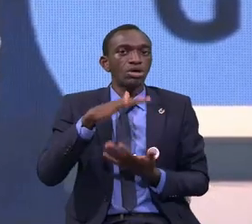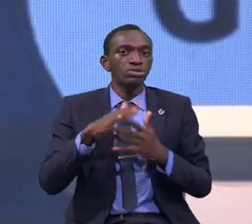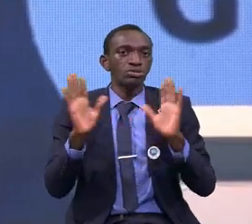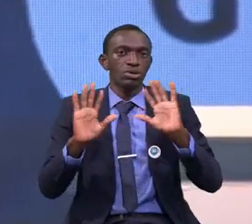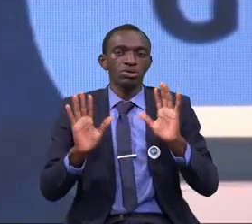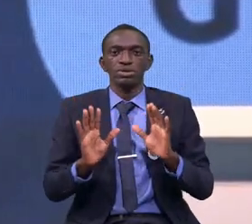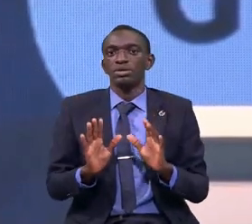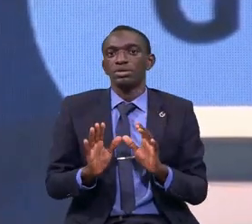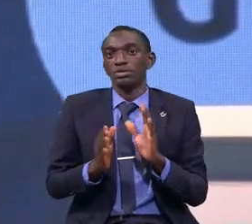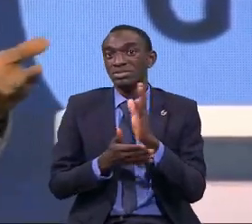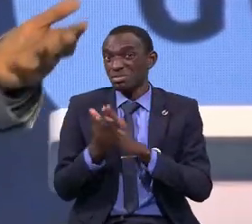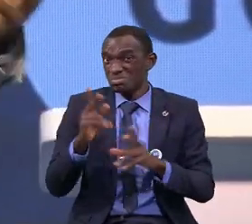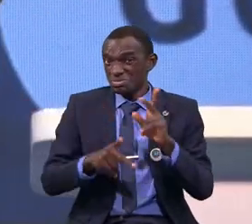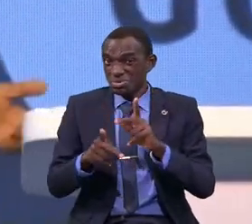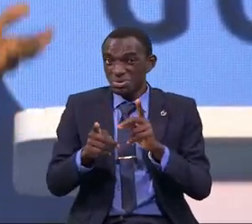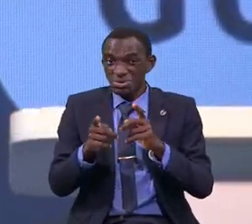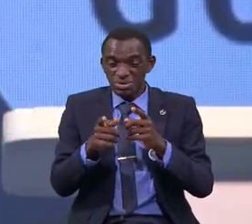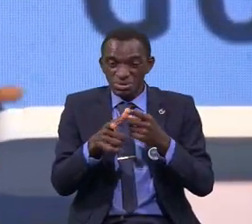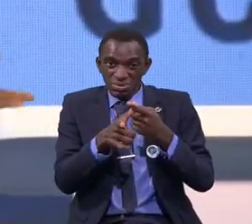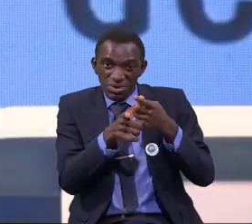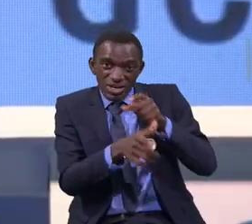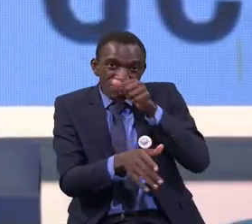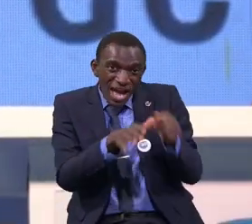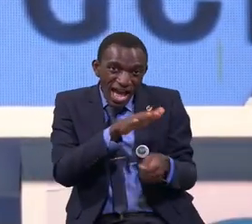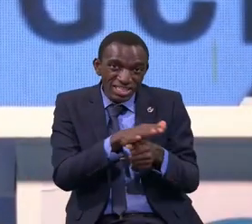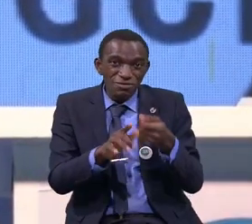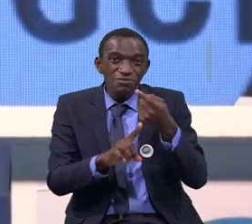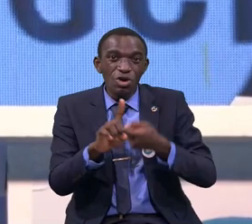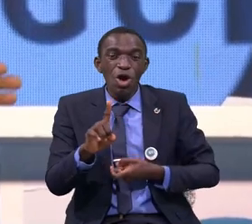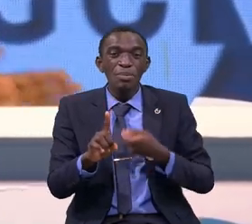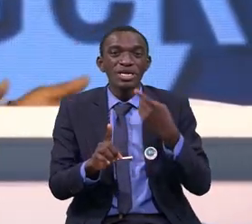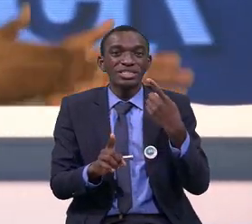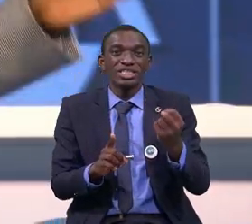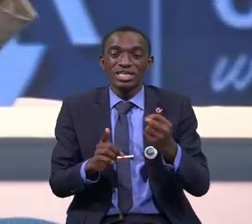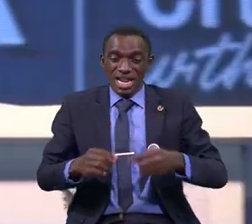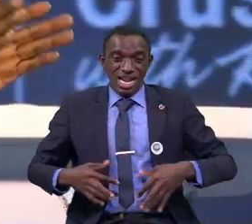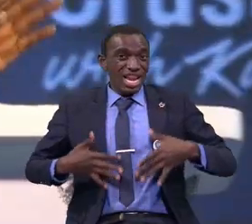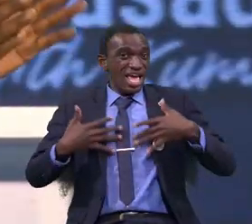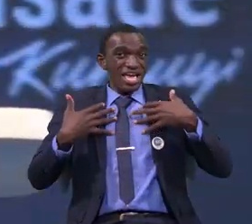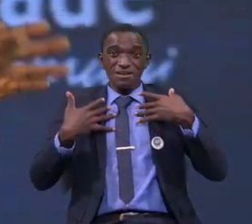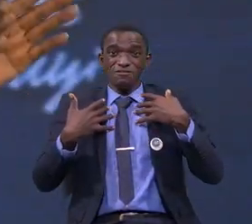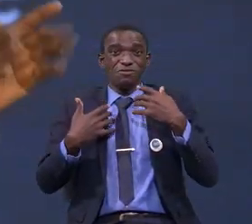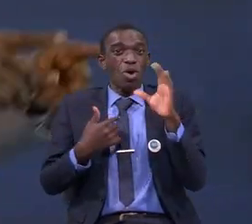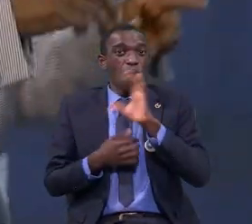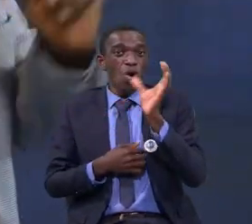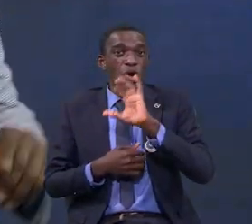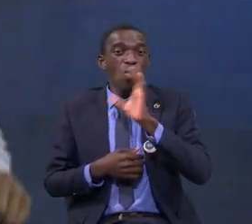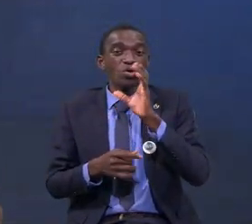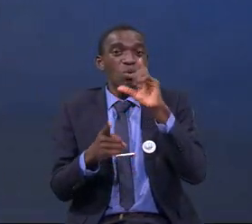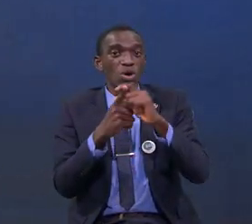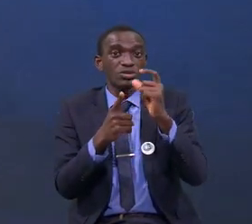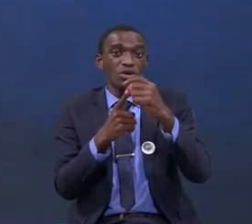people that run from the life coal of the word of God when it is hot coming from